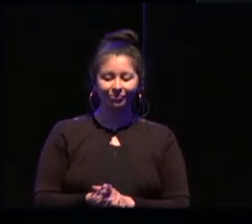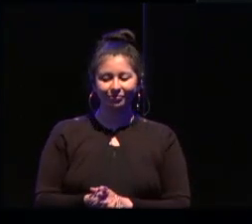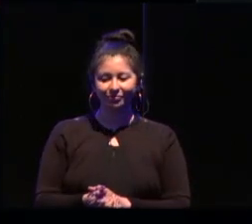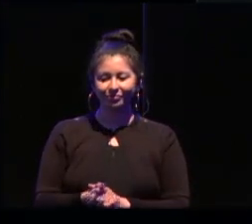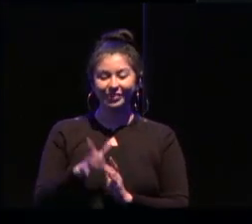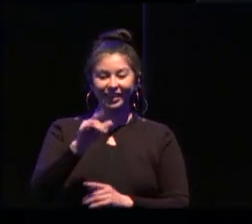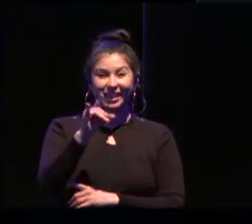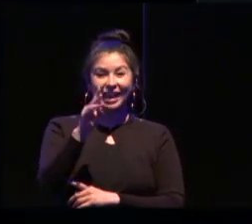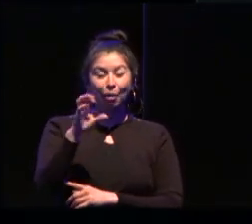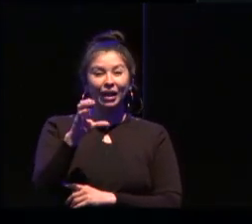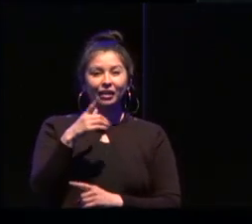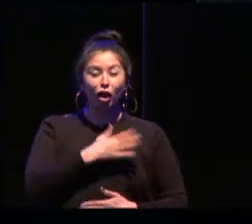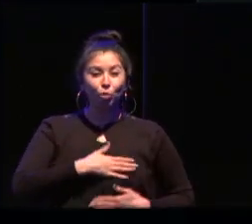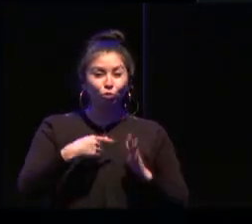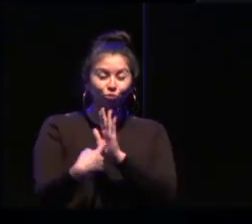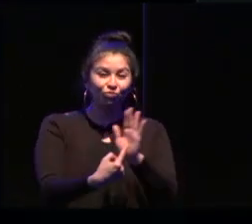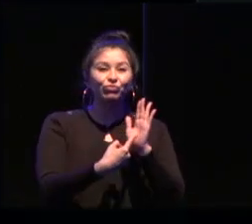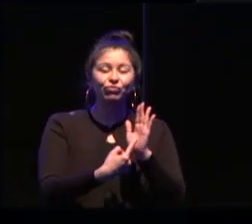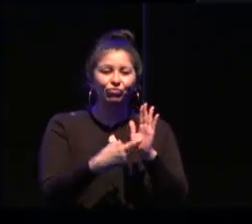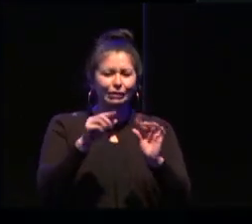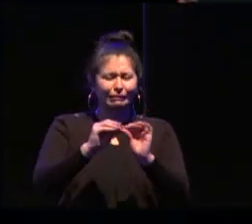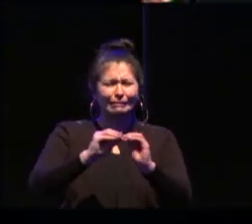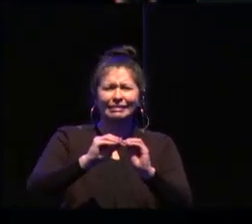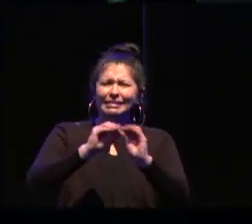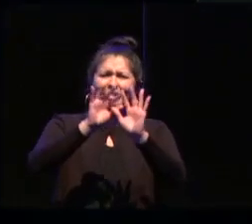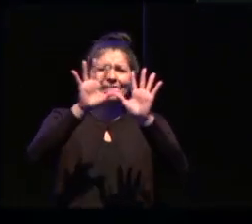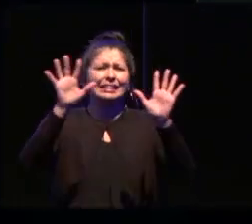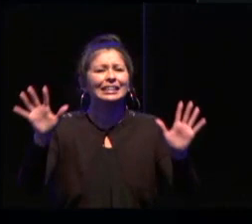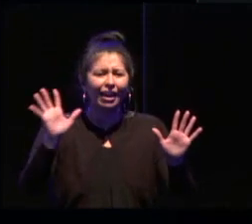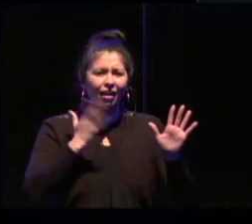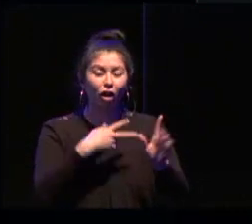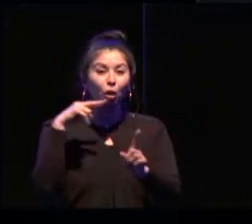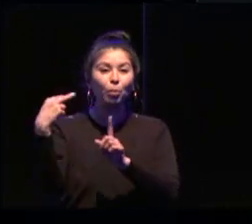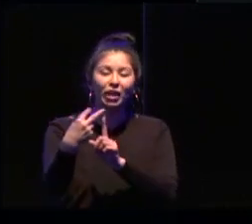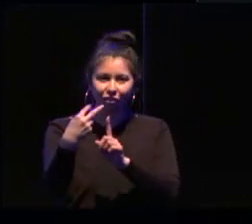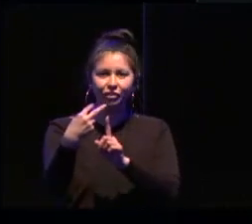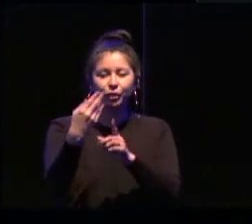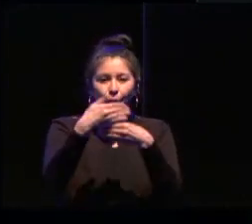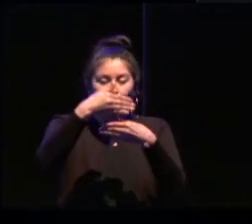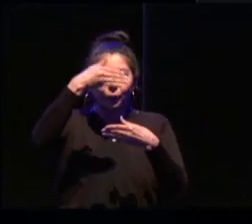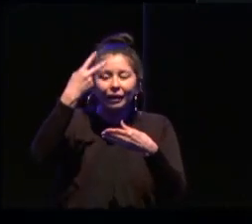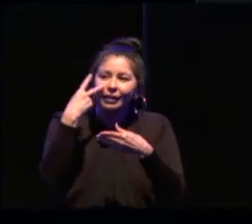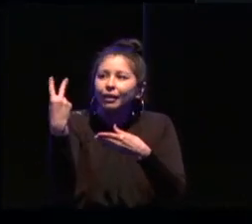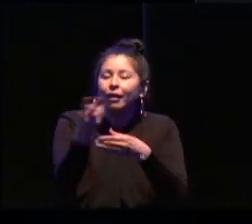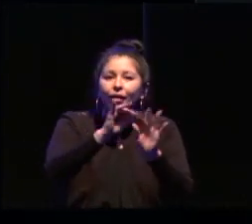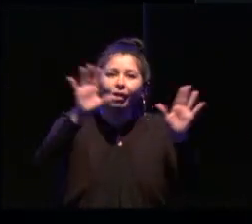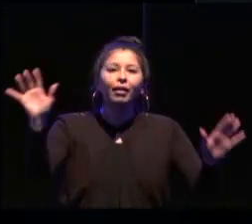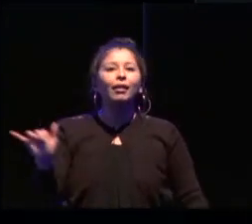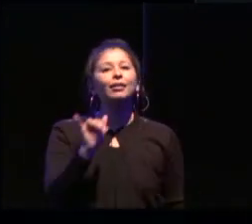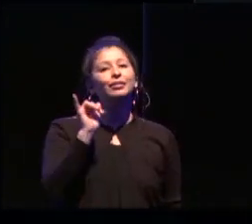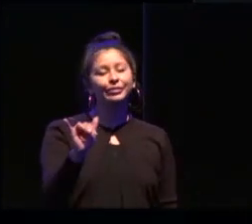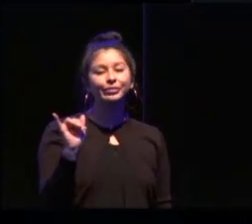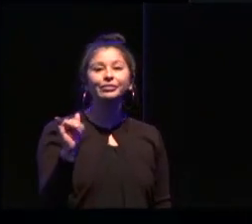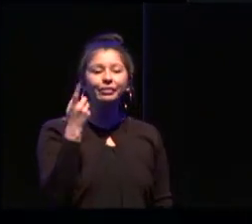And this dynamic appreciation, oh, it clears our perceptual windows. And